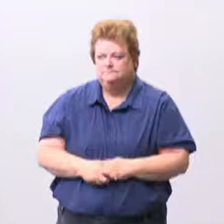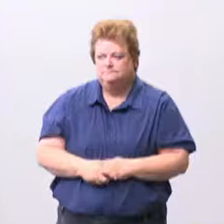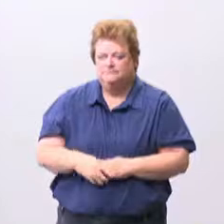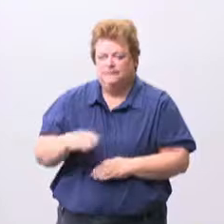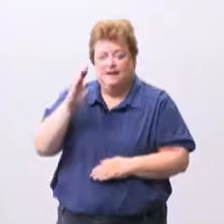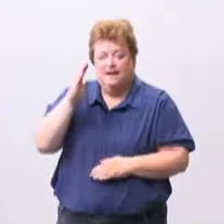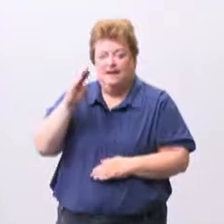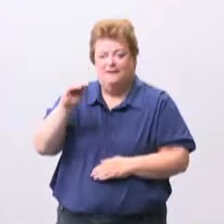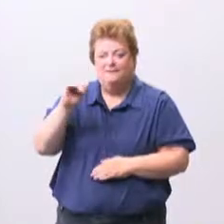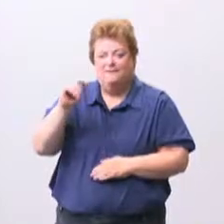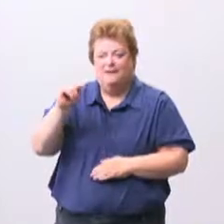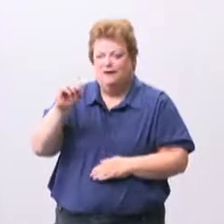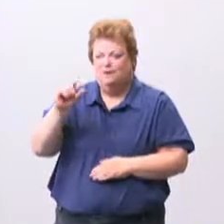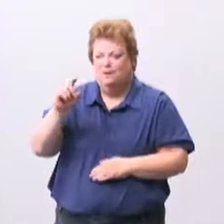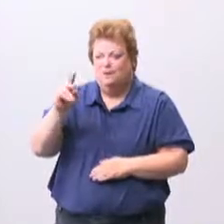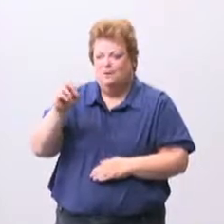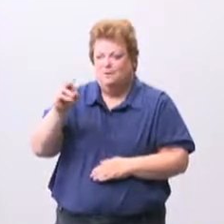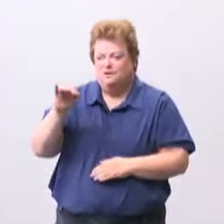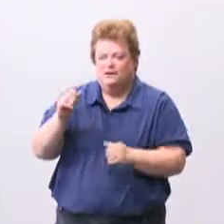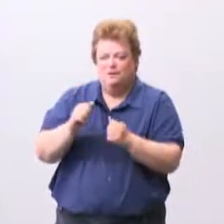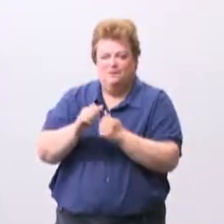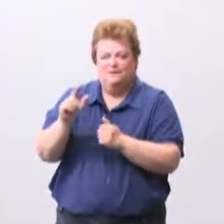Hi, Pat. It's Matt Olberding, the Journal Star.